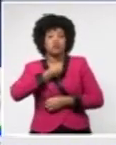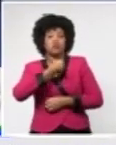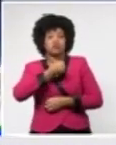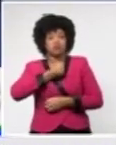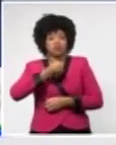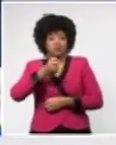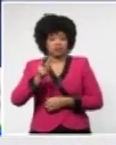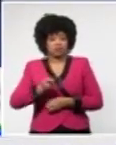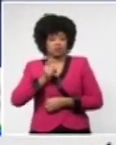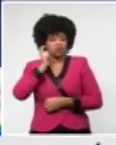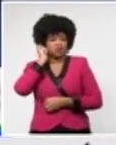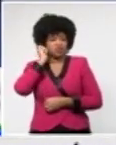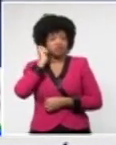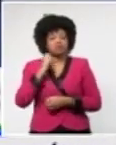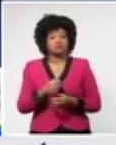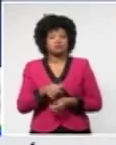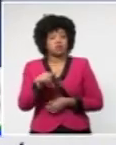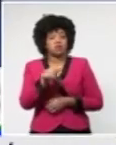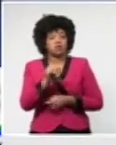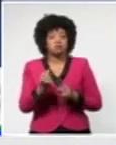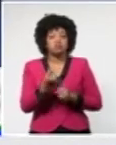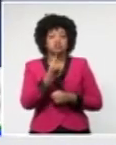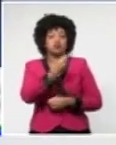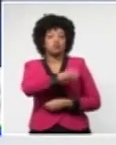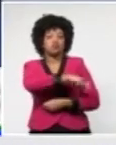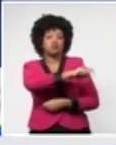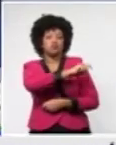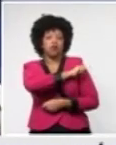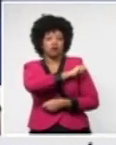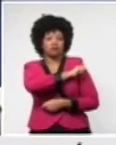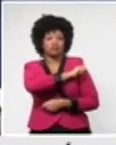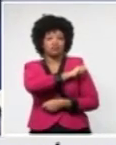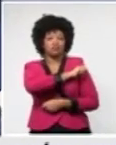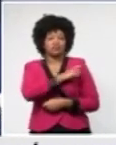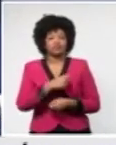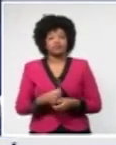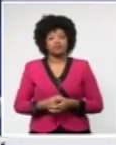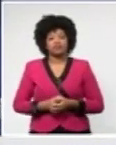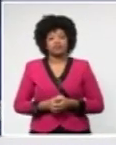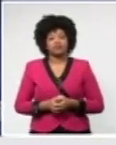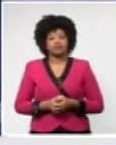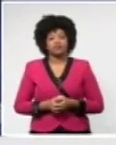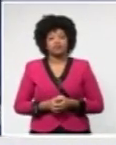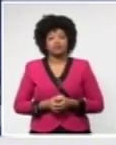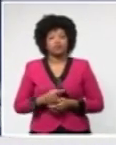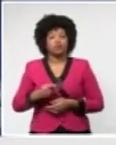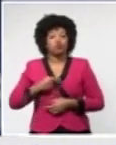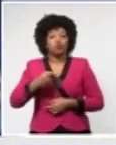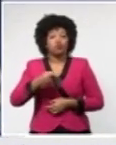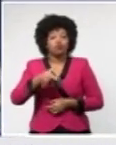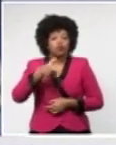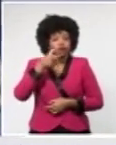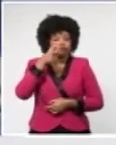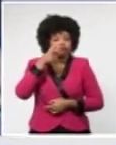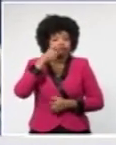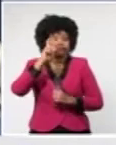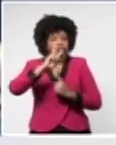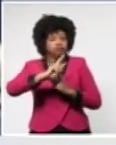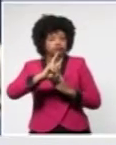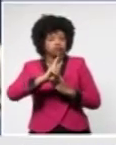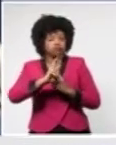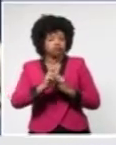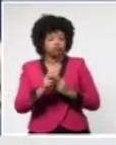Good morning to all those who make this broadcast possible, to Gisela, who supports us from the studio, and good morning to all